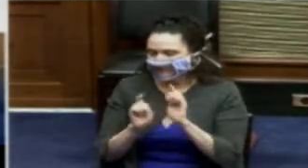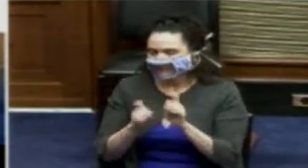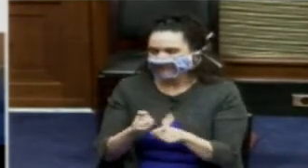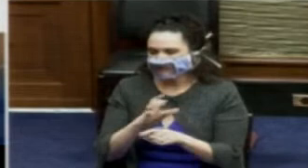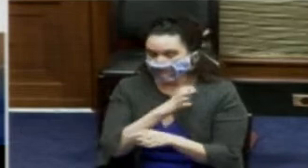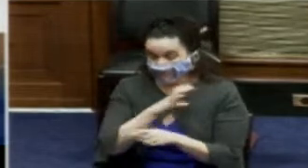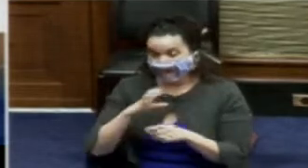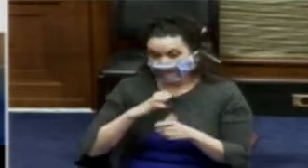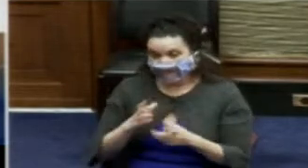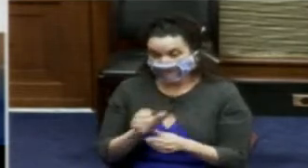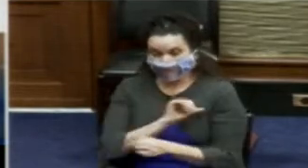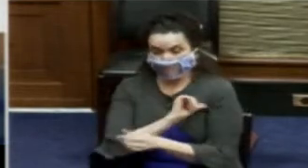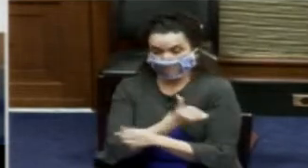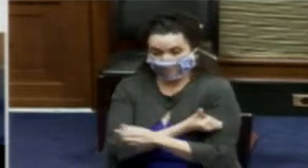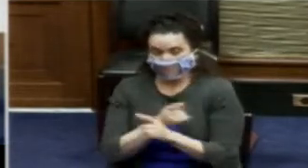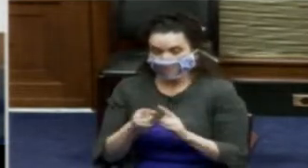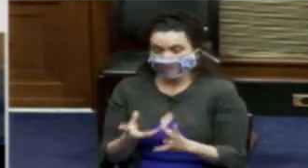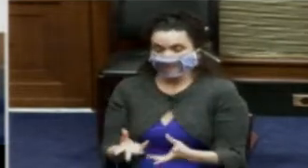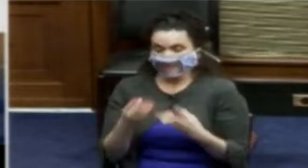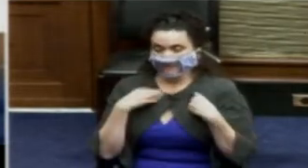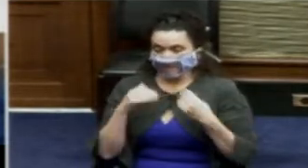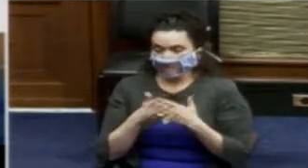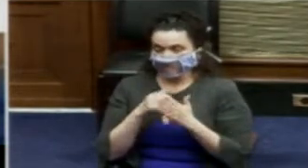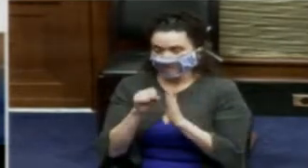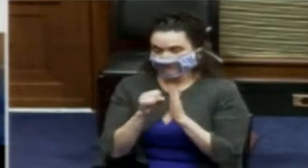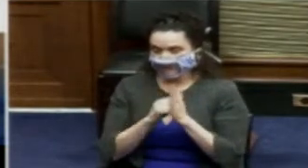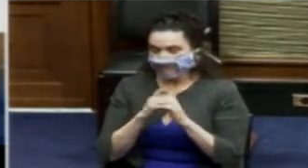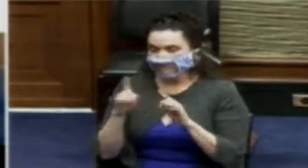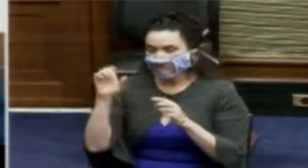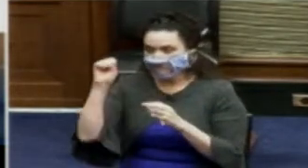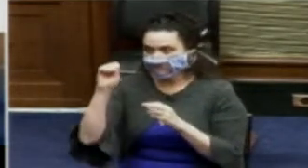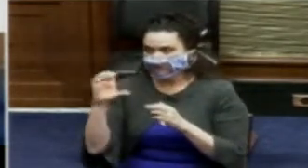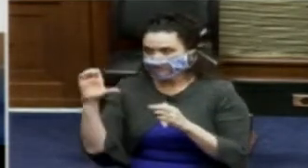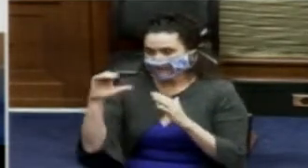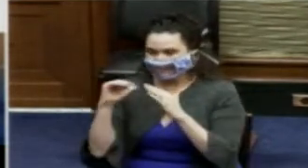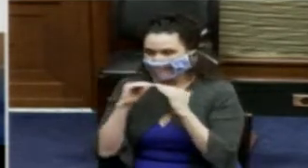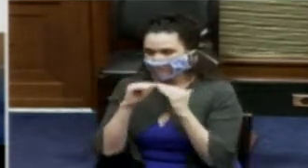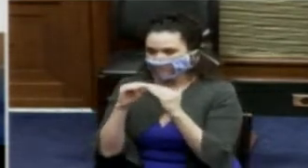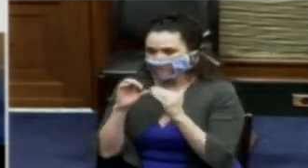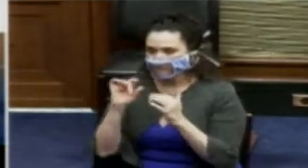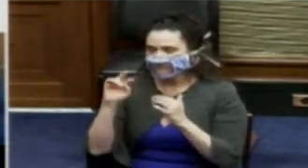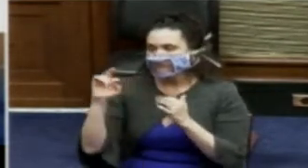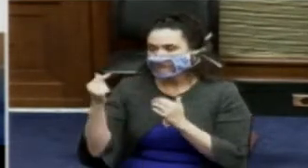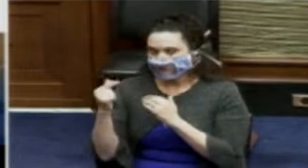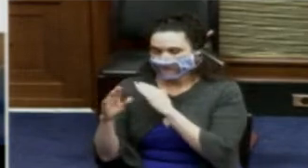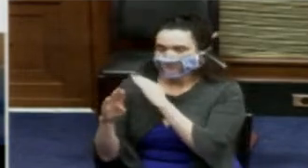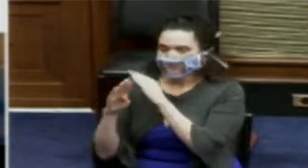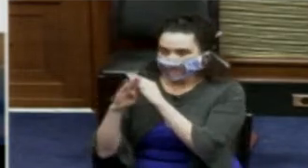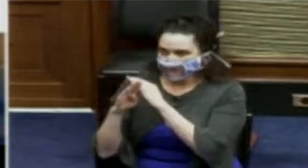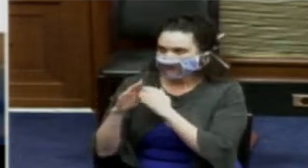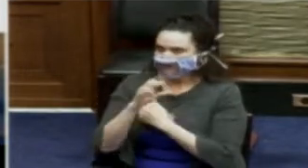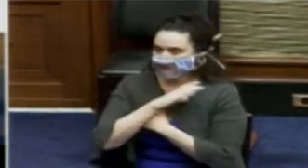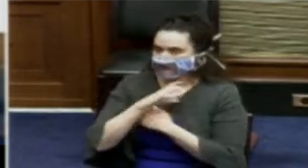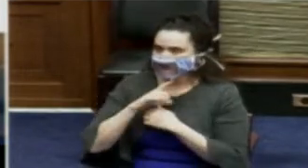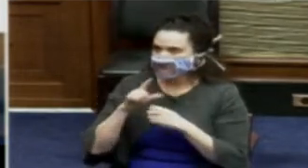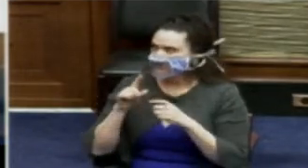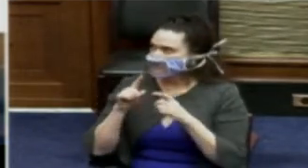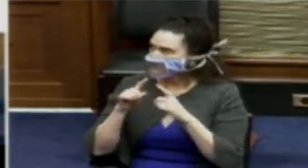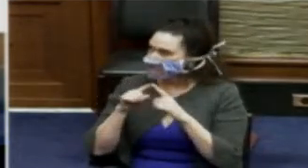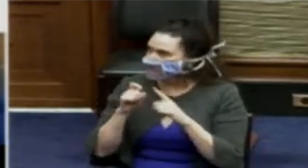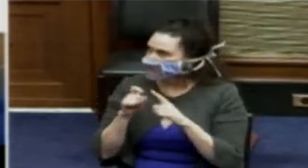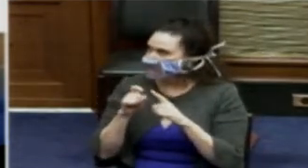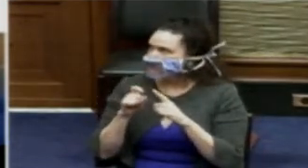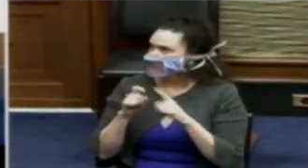new states. However, the Supreme Court's equal footing doctrine prohibits Congress from imposing conditions